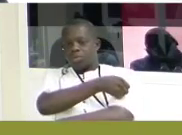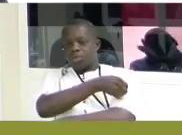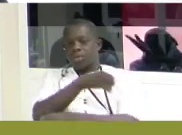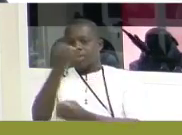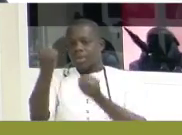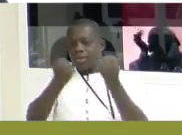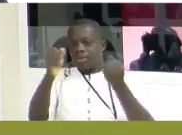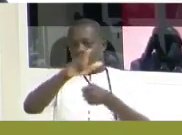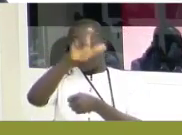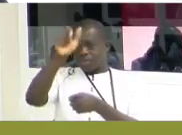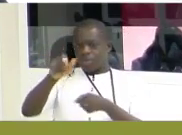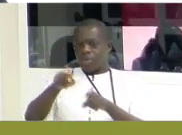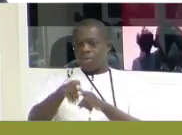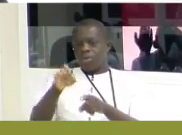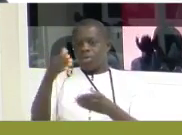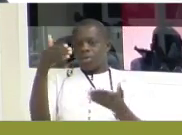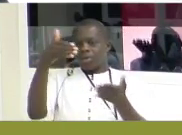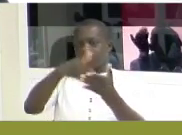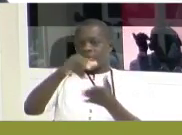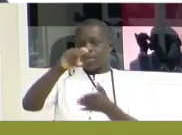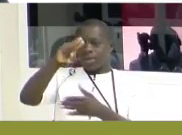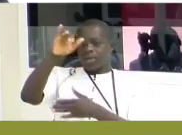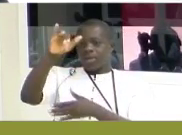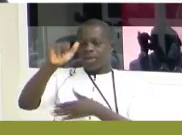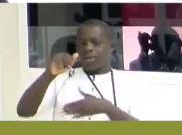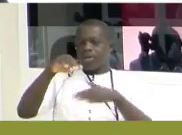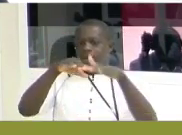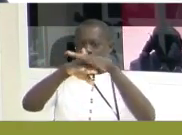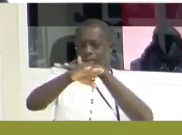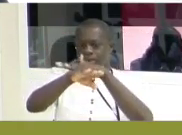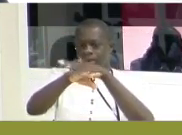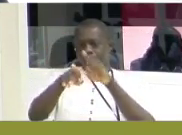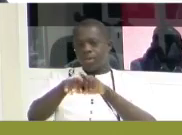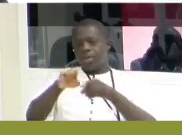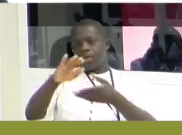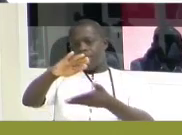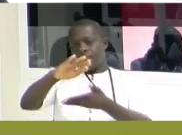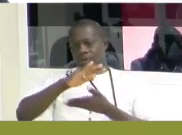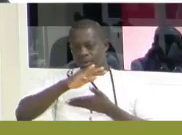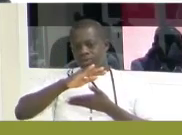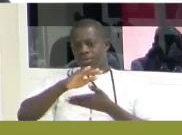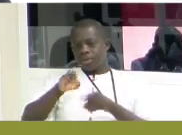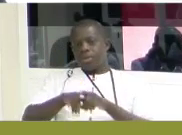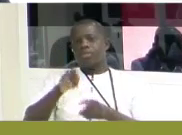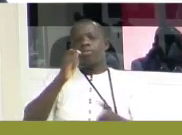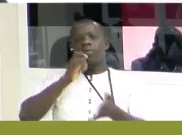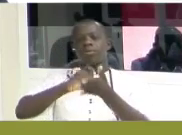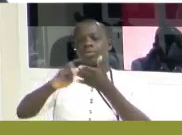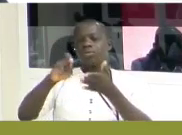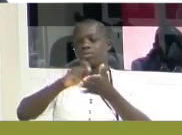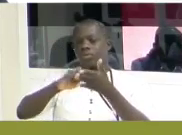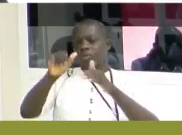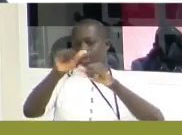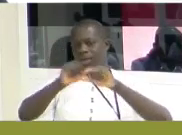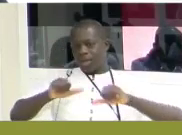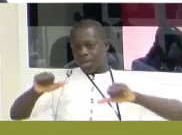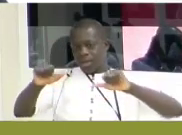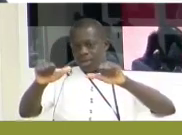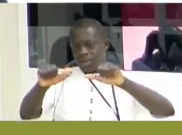entered the premises. So I was received at the reception area. That's just by the